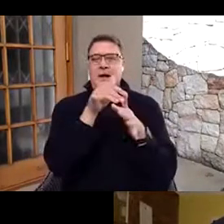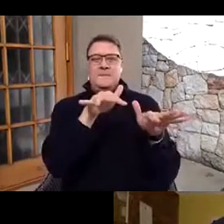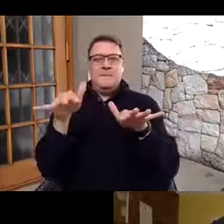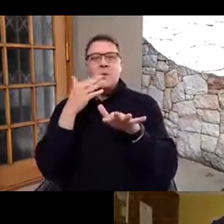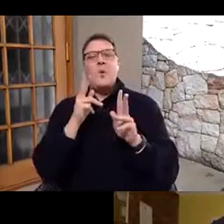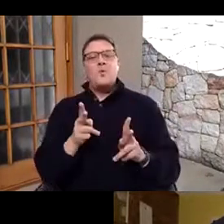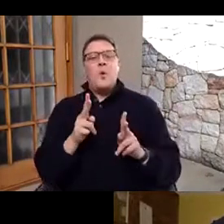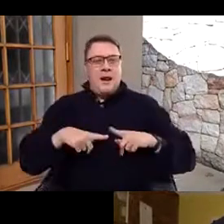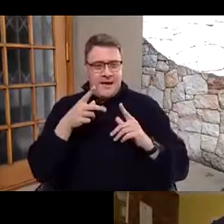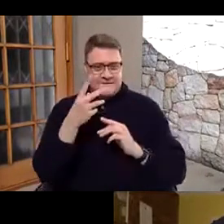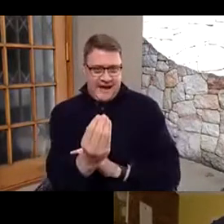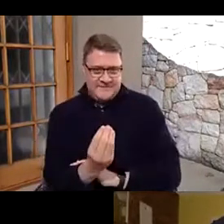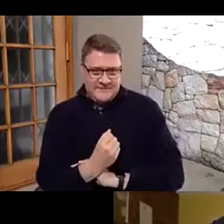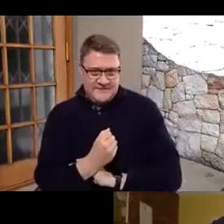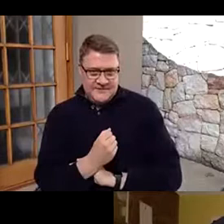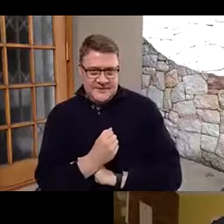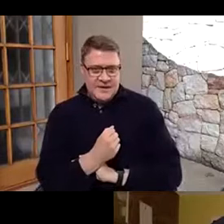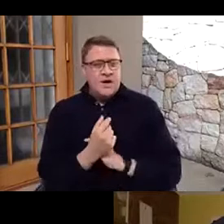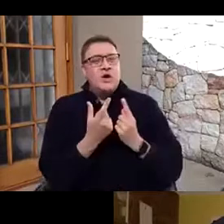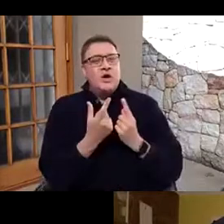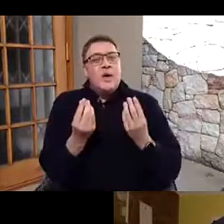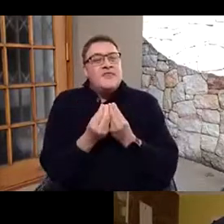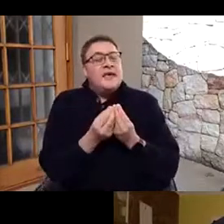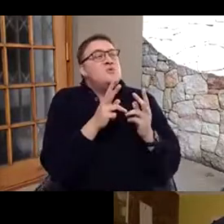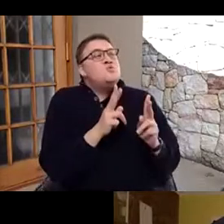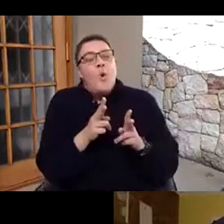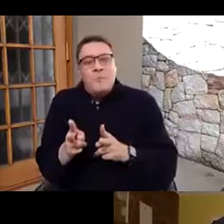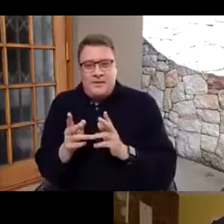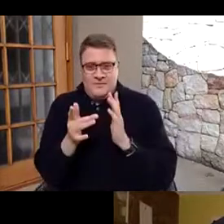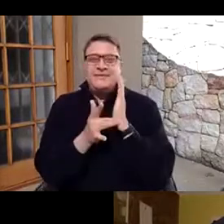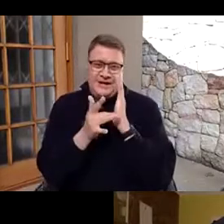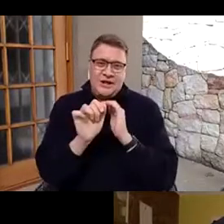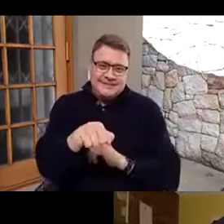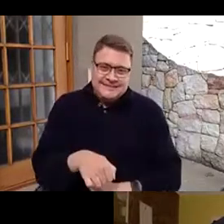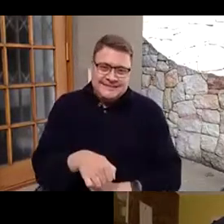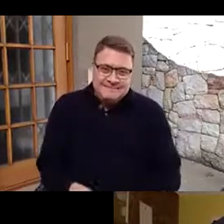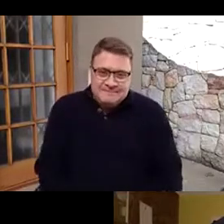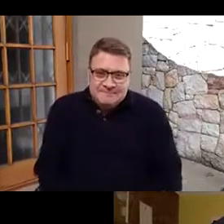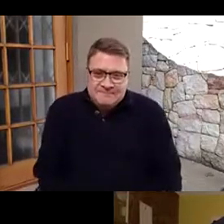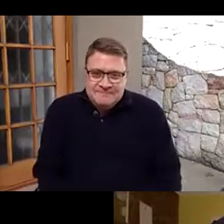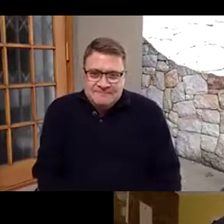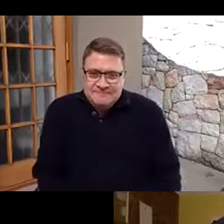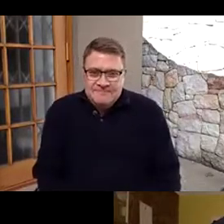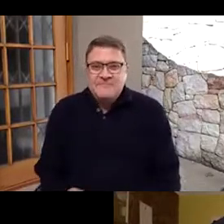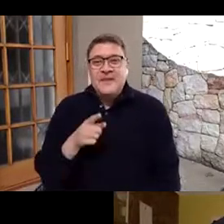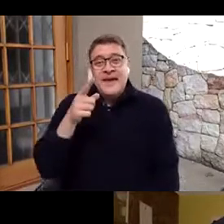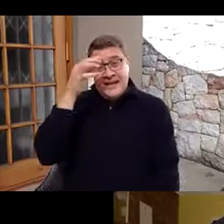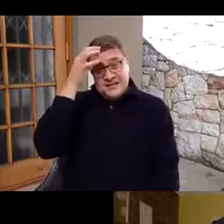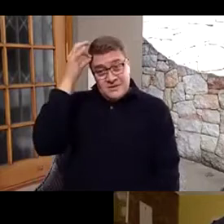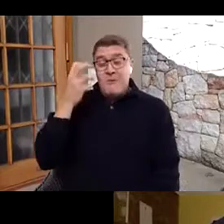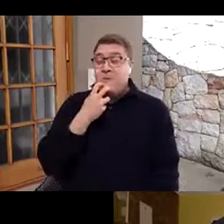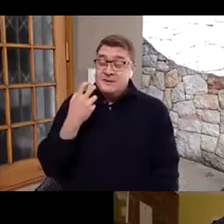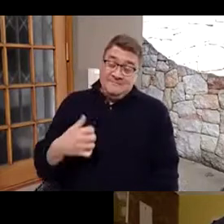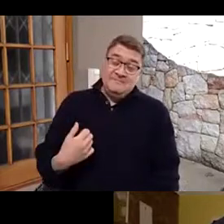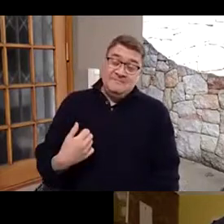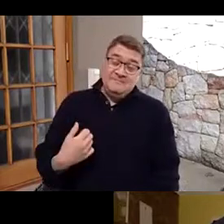life and doing things normal with technology. Awesome, awesome. Well, I'm great. Yeah, that's great. Thank